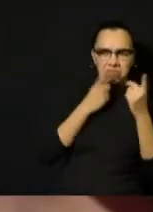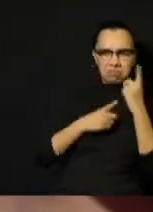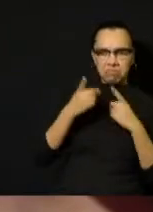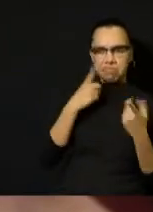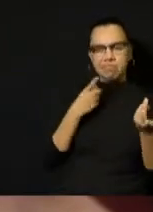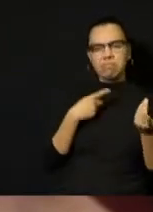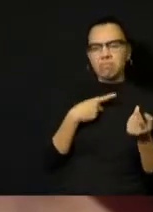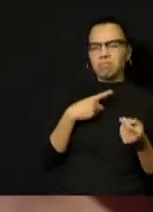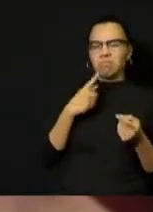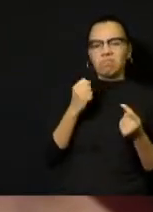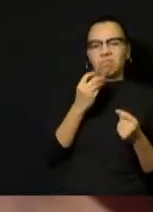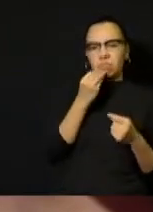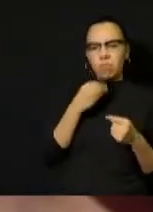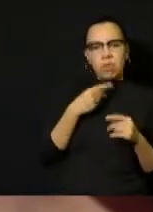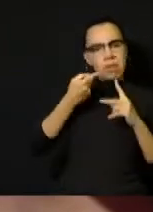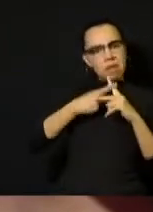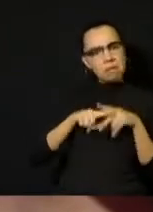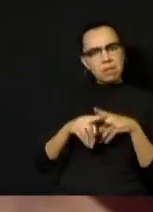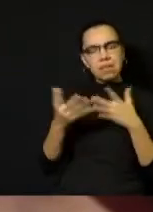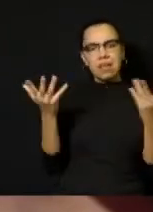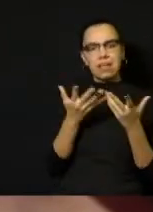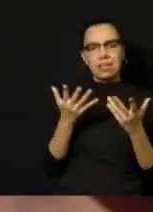they see me with OmniLife. I was studying,